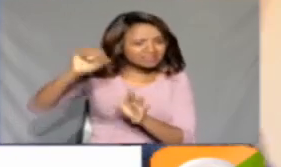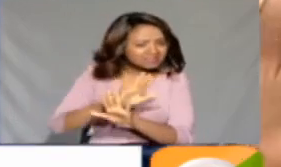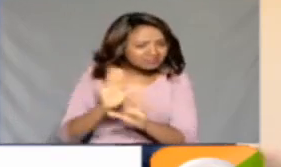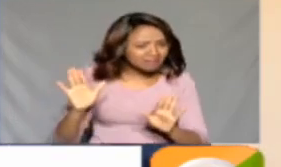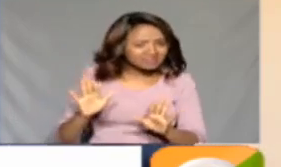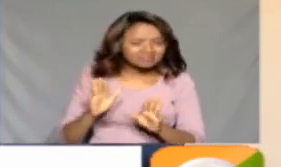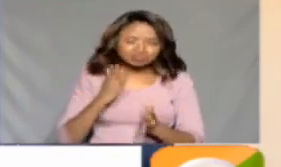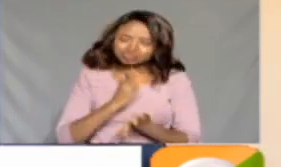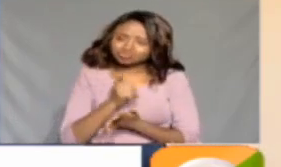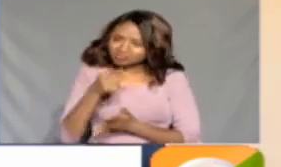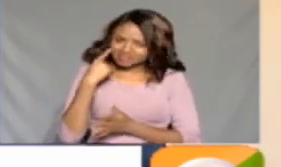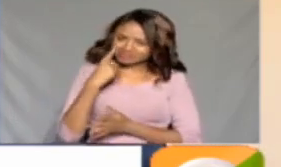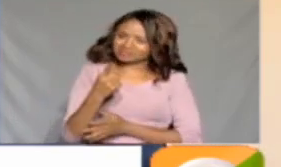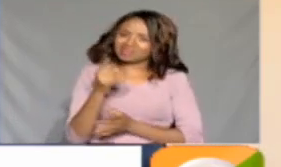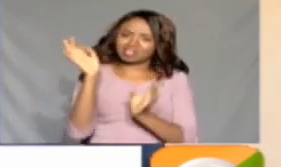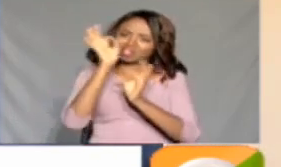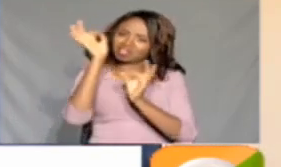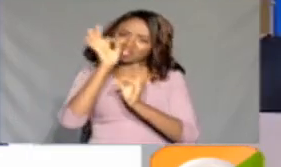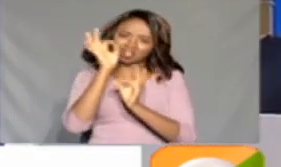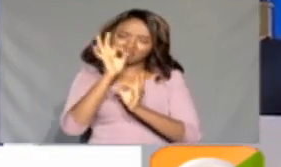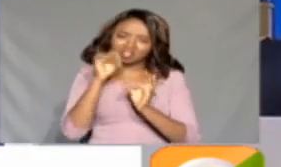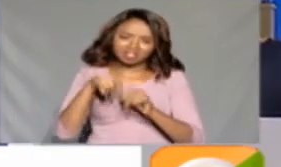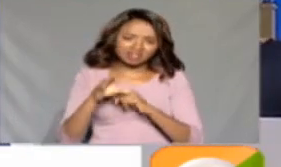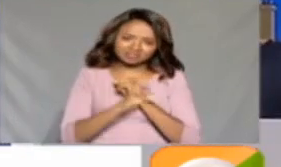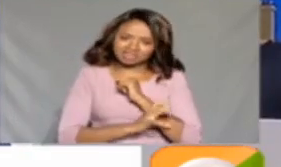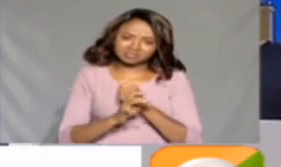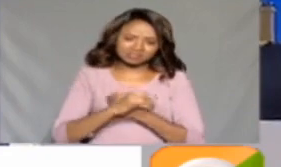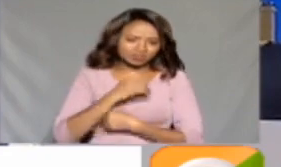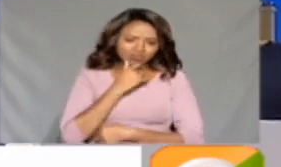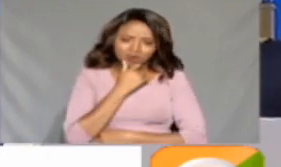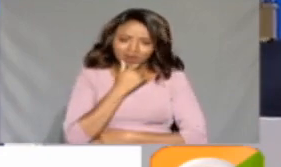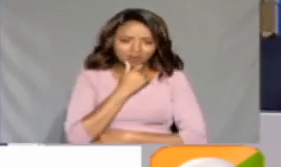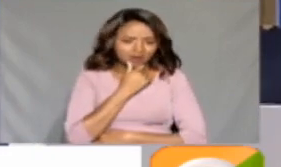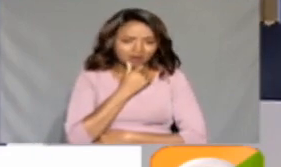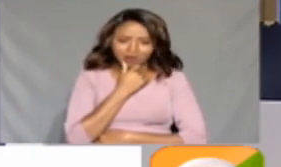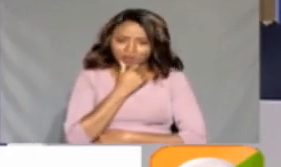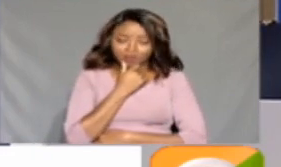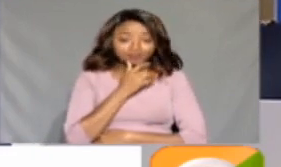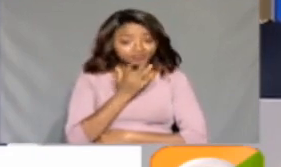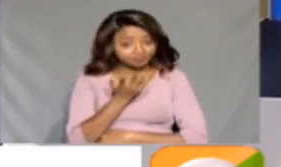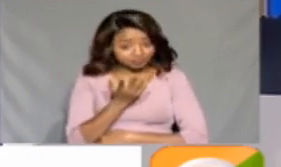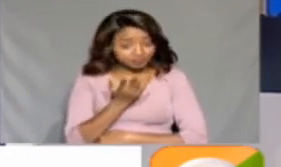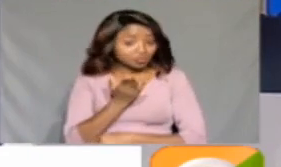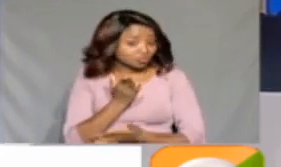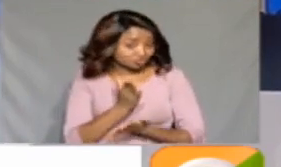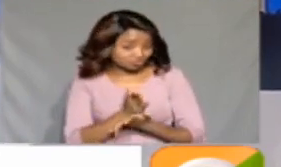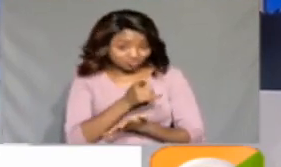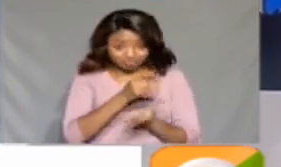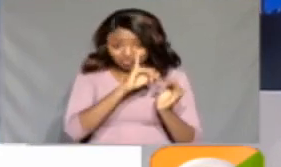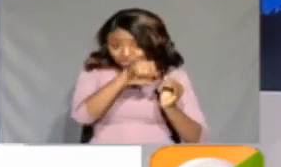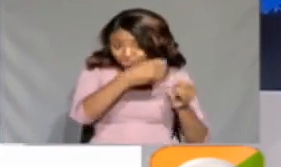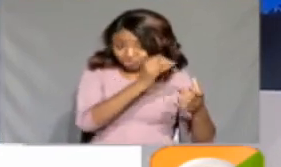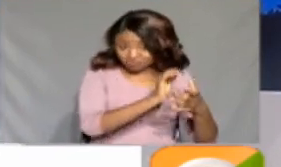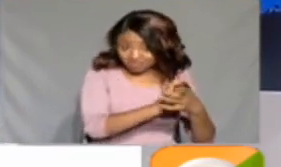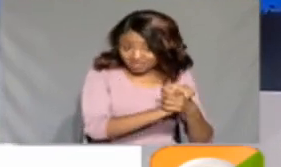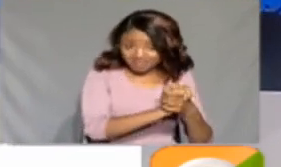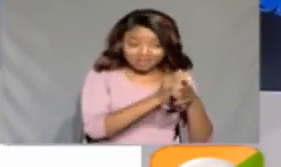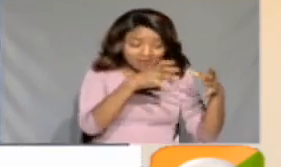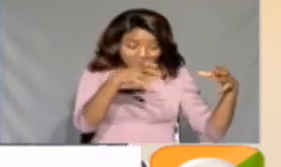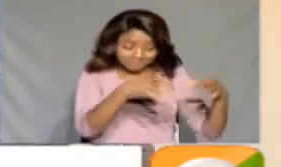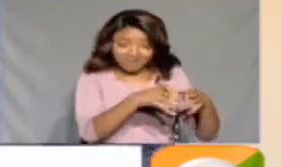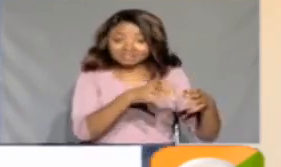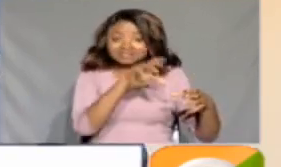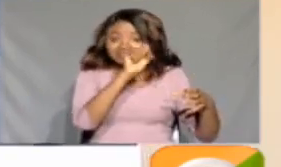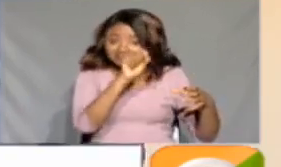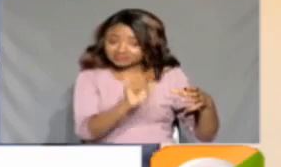That really perplexes me. Of course, you are the Jubilee Party Secretary General. There's a reason why you came for the interview.